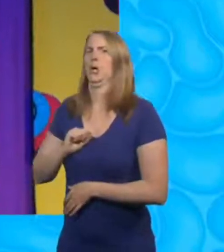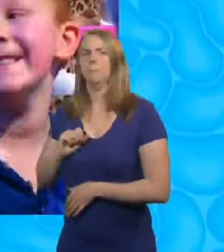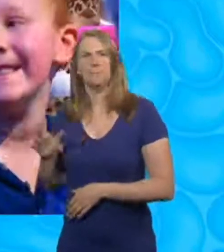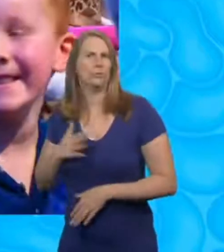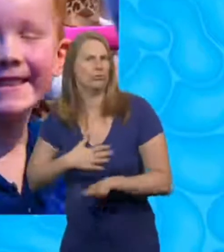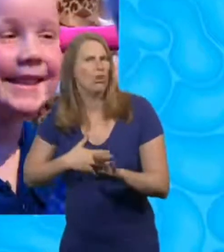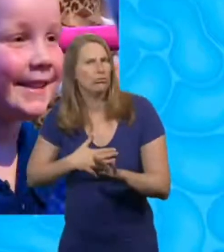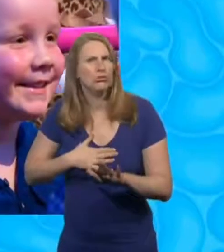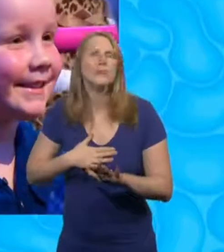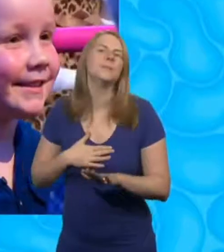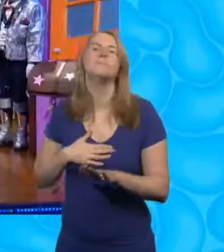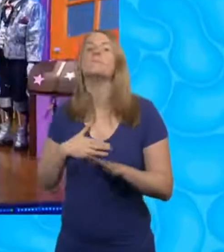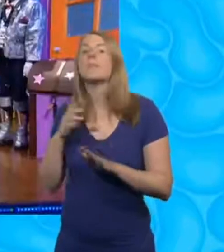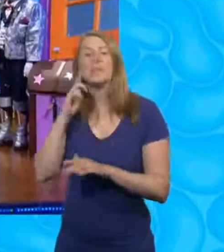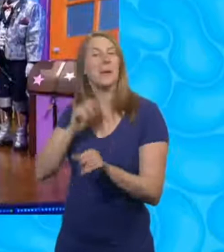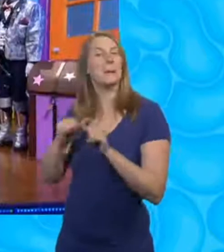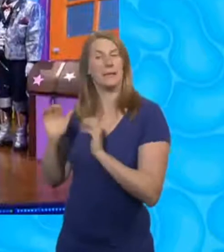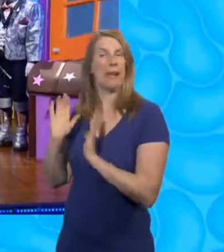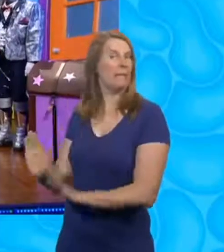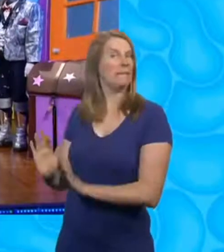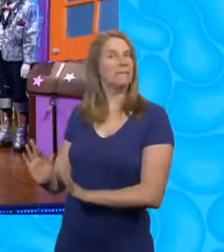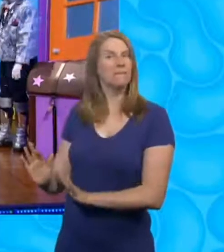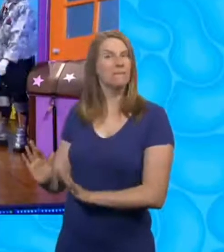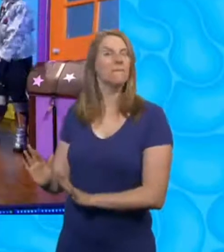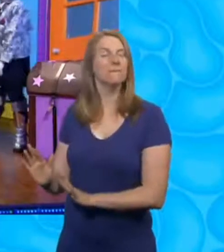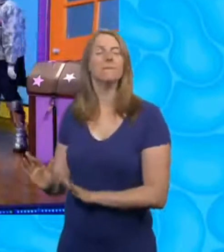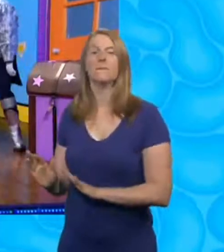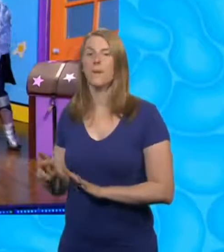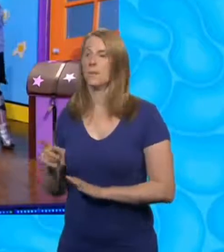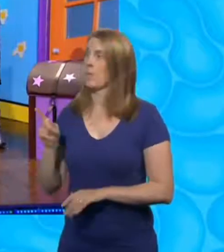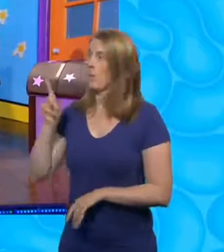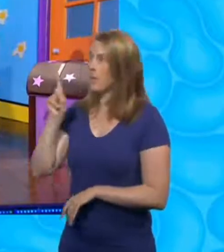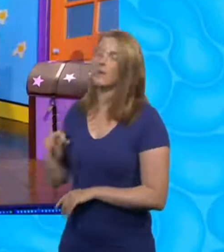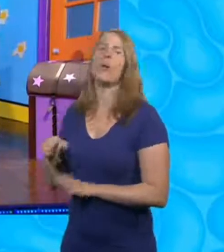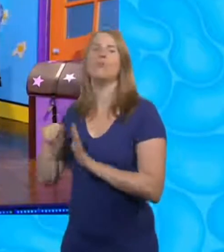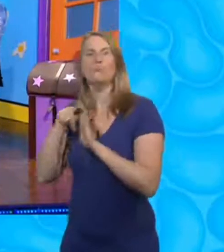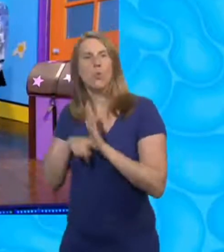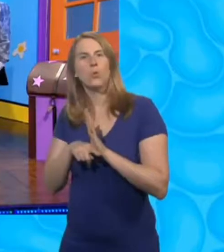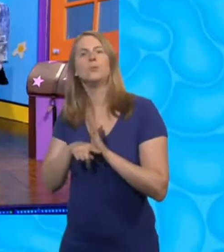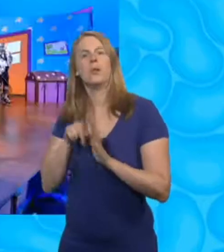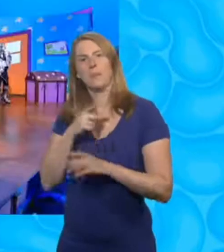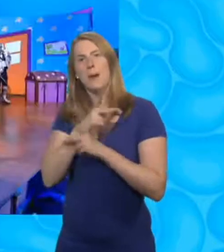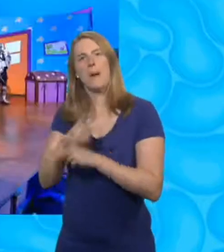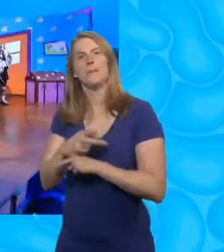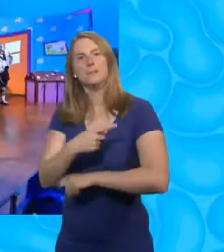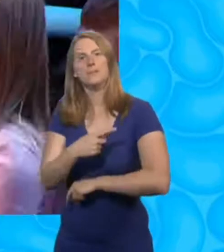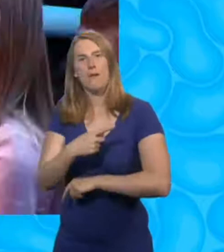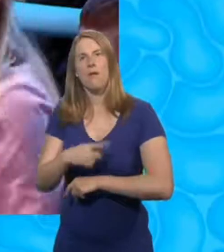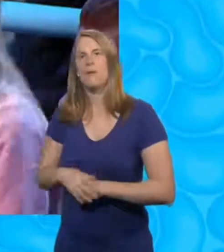Pardon you. I'm so sorry, everybody. So it's best left alone. Now, those are the monster sitting rules.